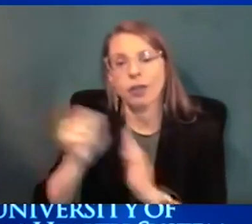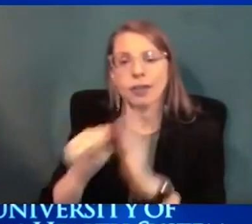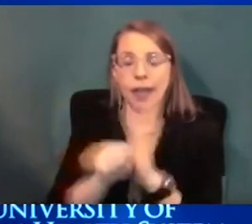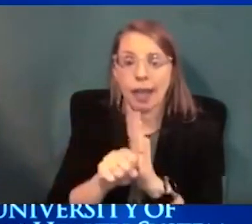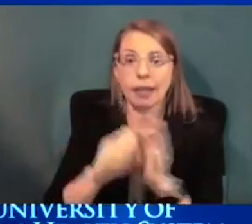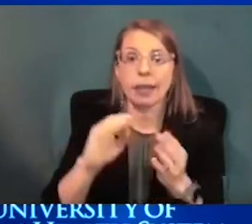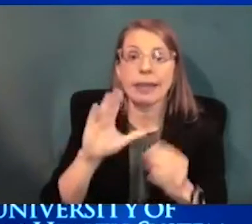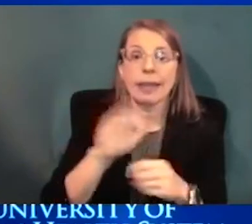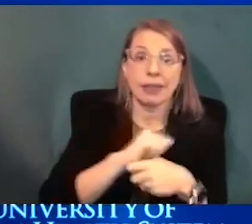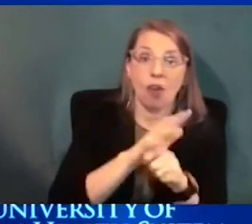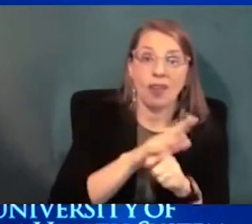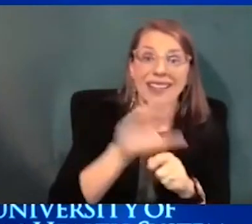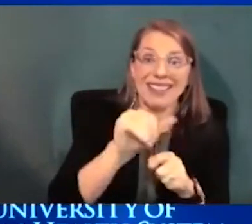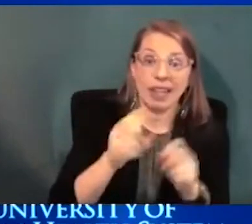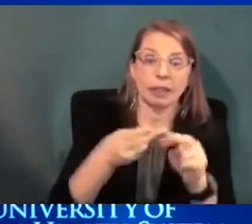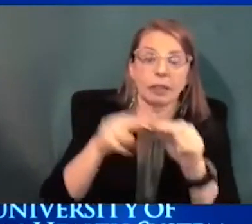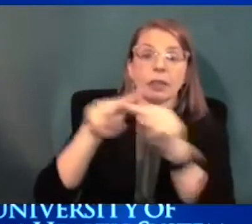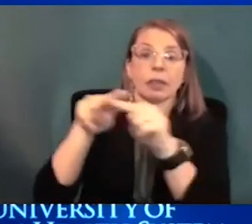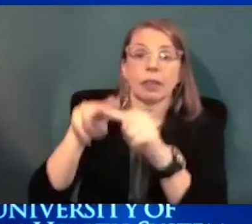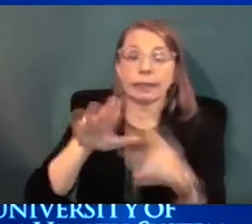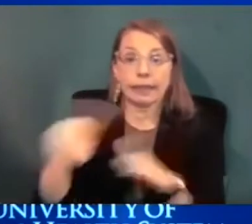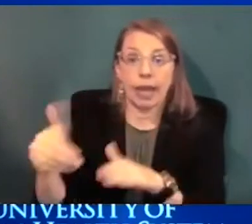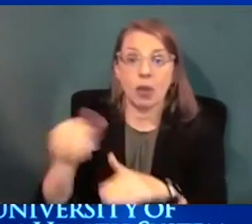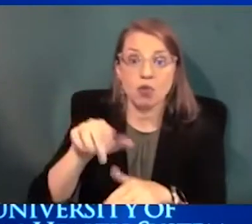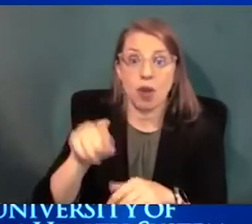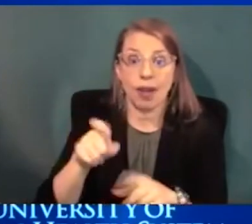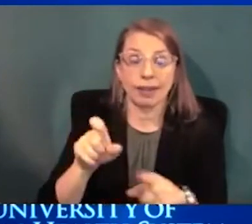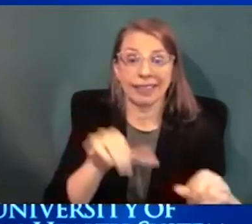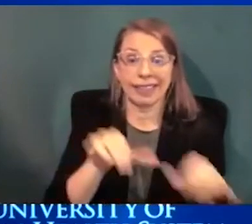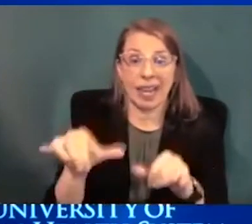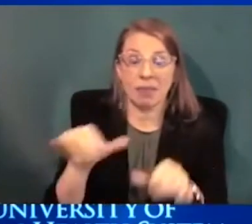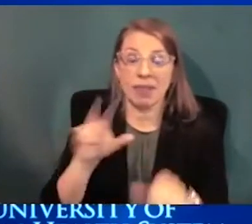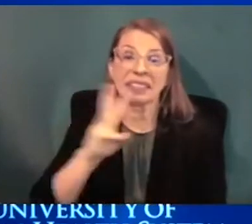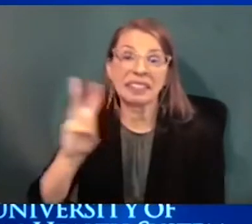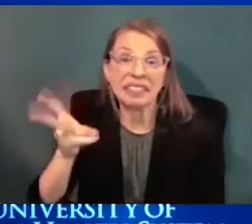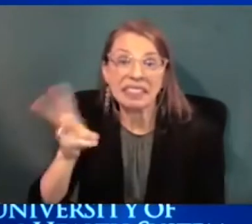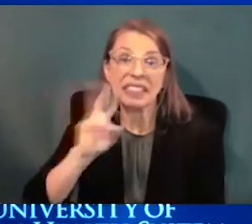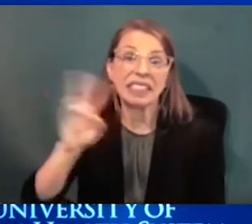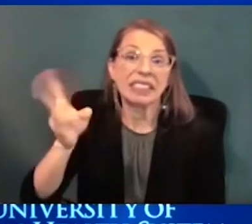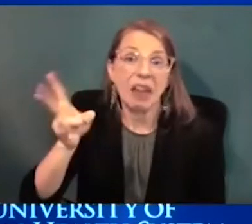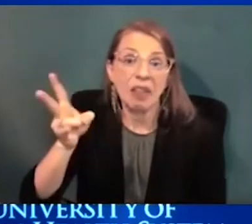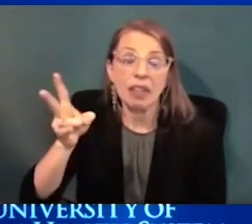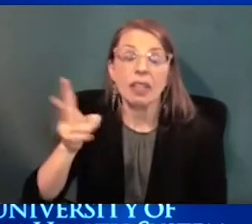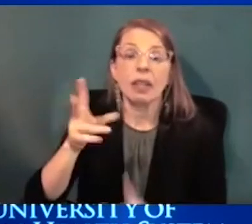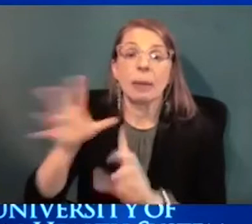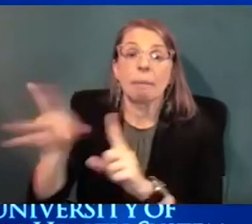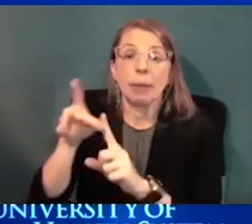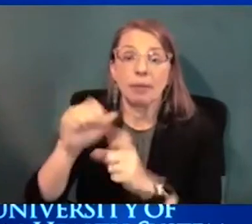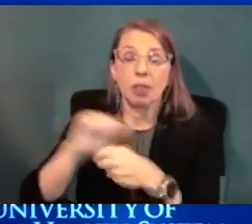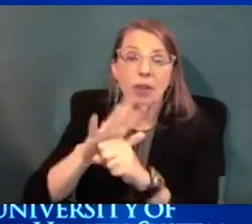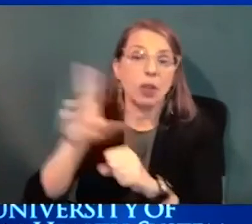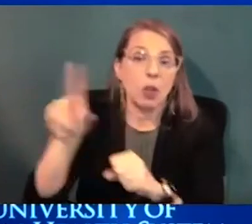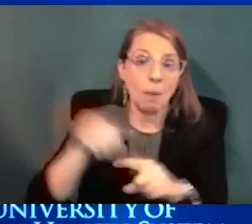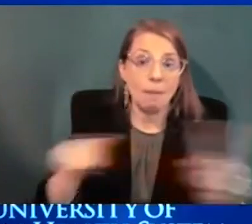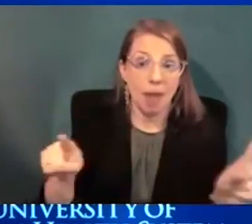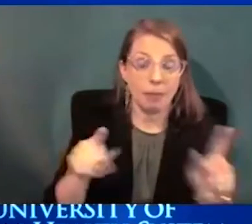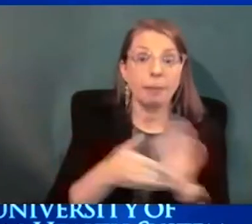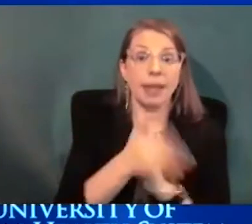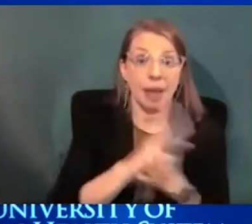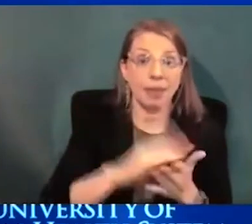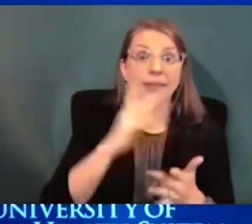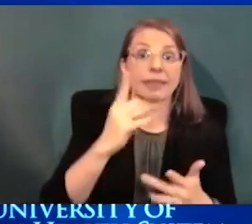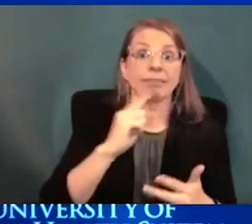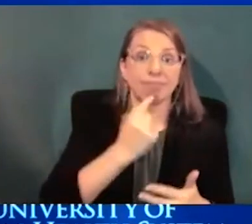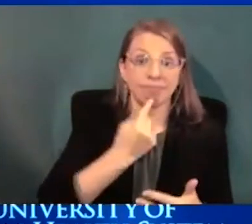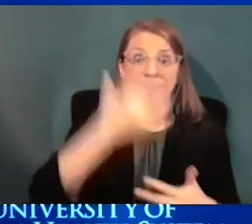cases. Is the death rate as high as it was when we had more 60 and 70-year-olds? No. But are people still very sick and getting long haul syndrome? Absolutely.